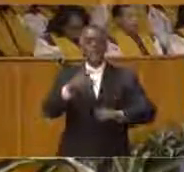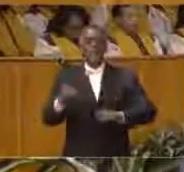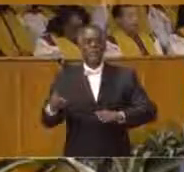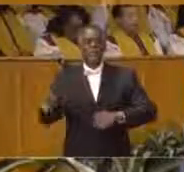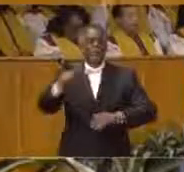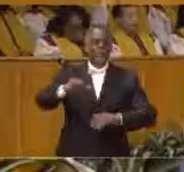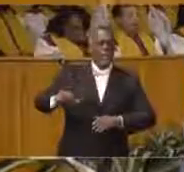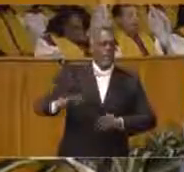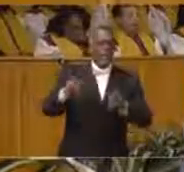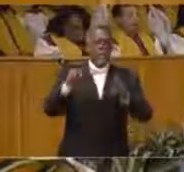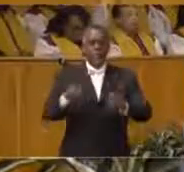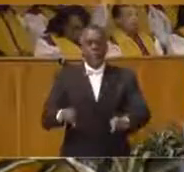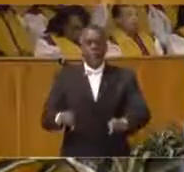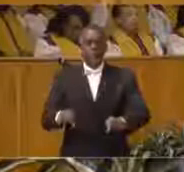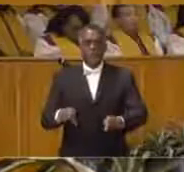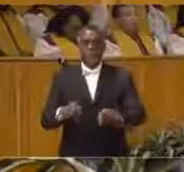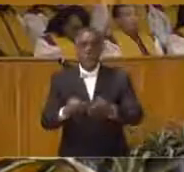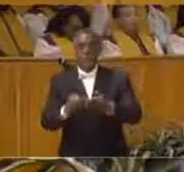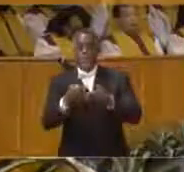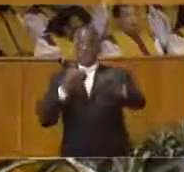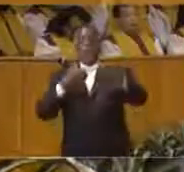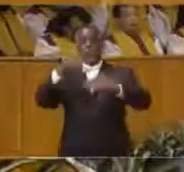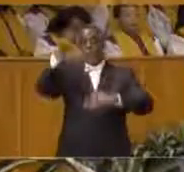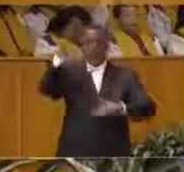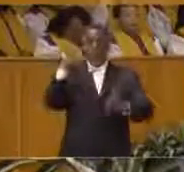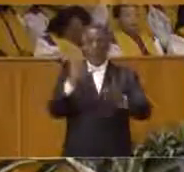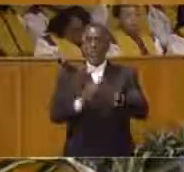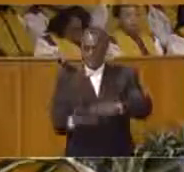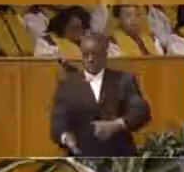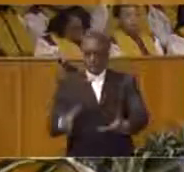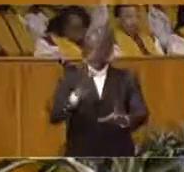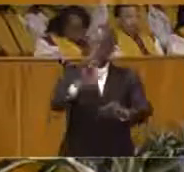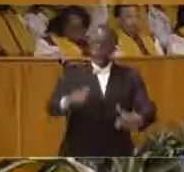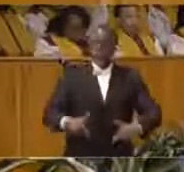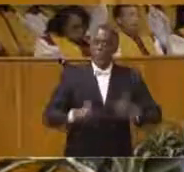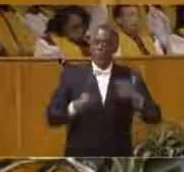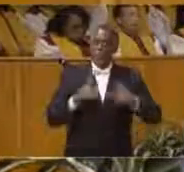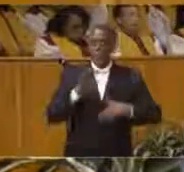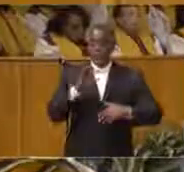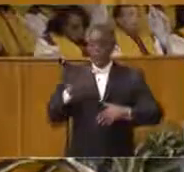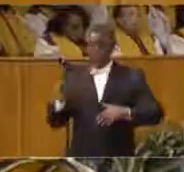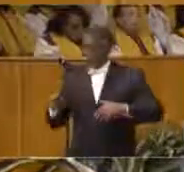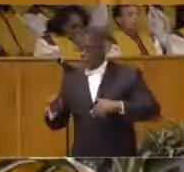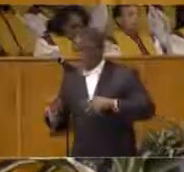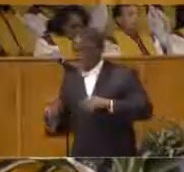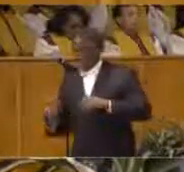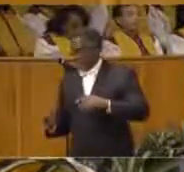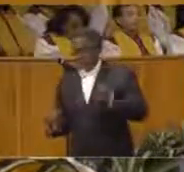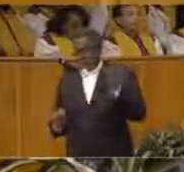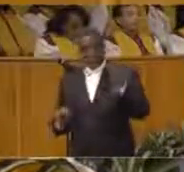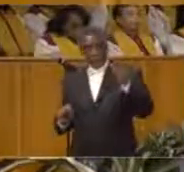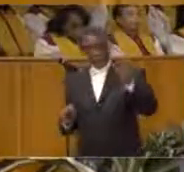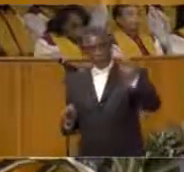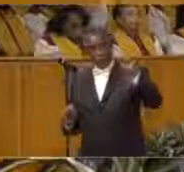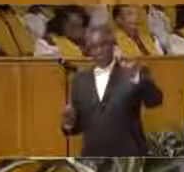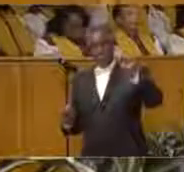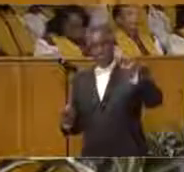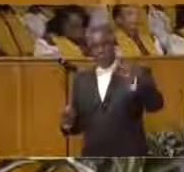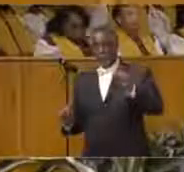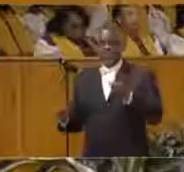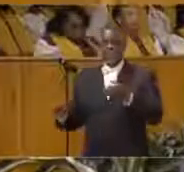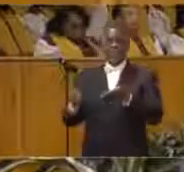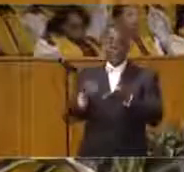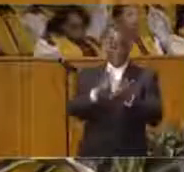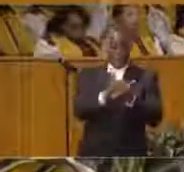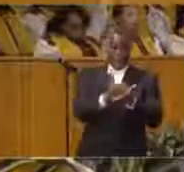or anyone come before God. Your net can be less than your gross now because of taxes, but retirement,